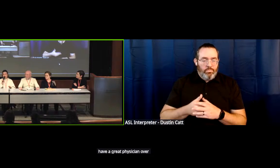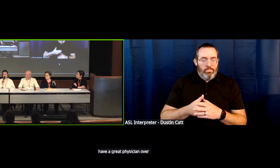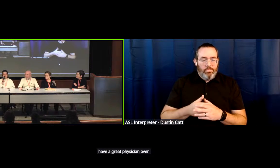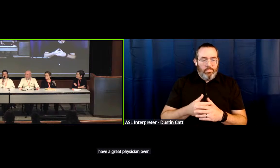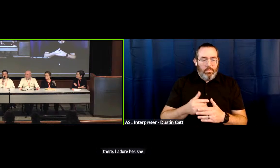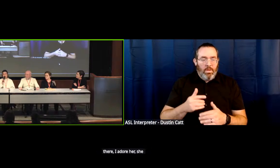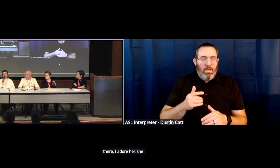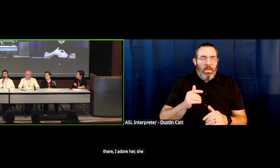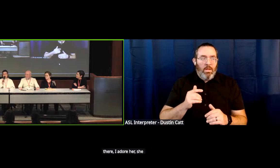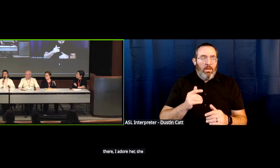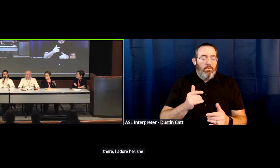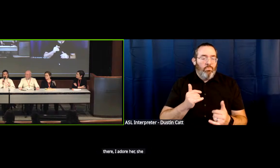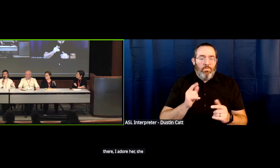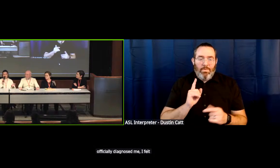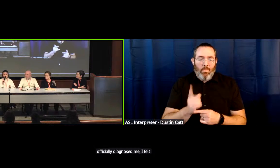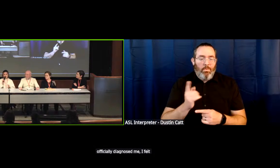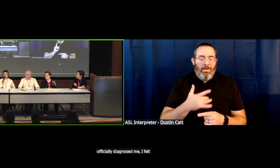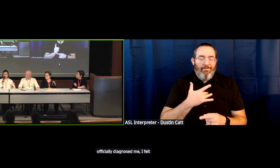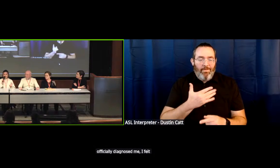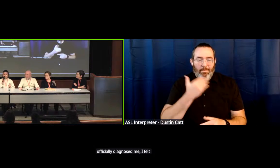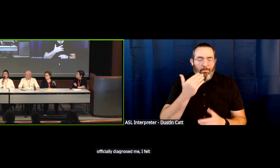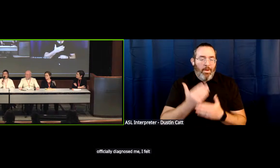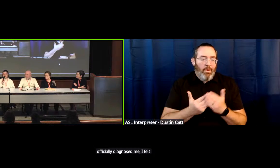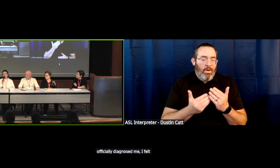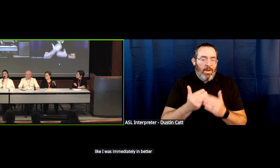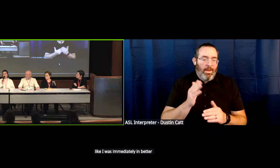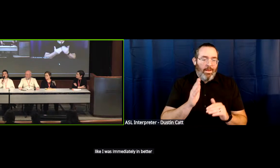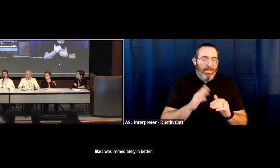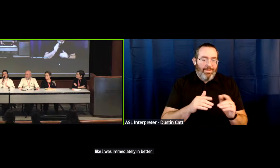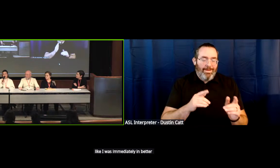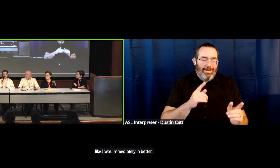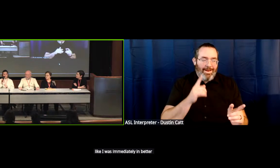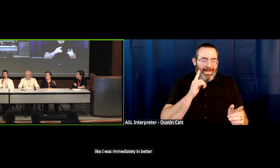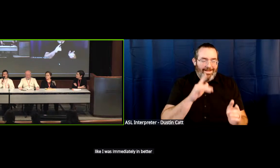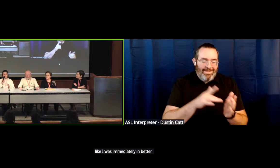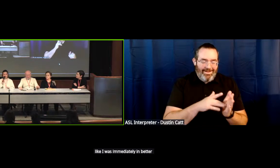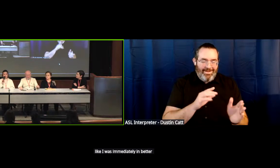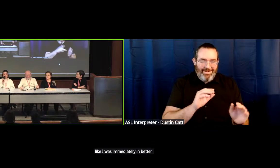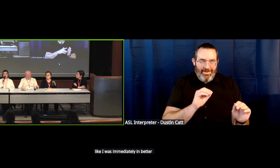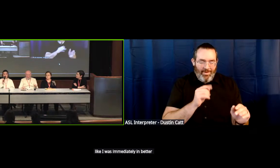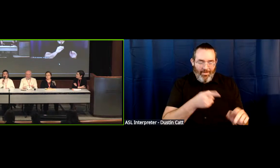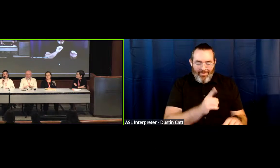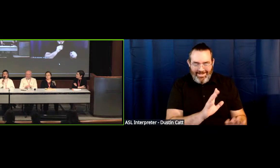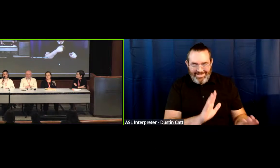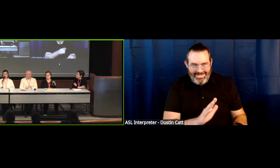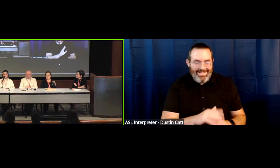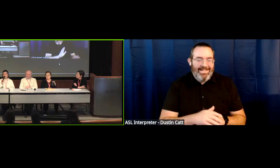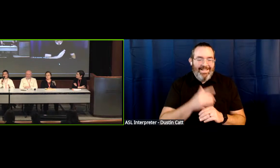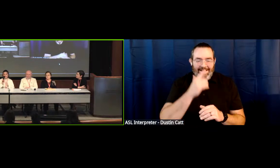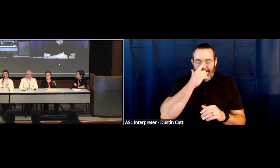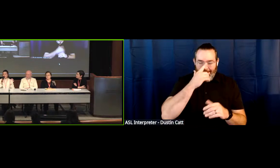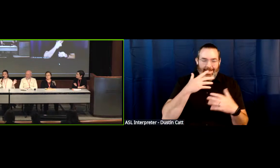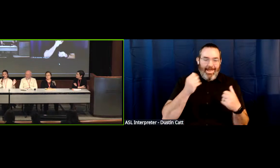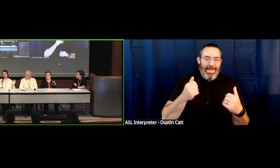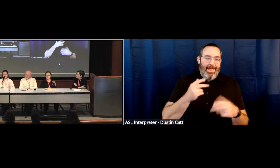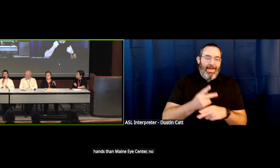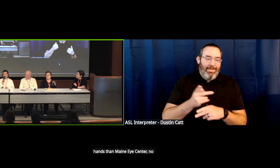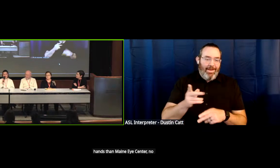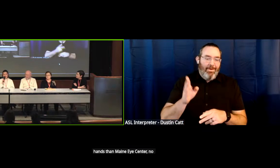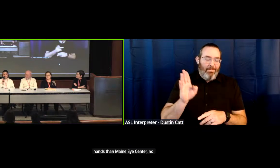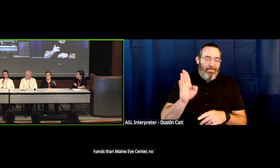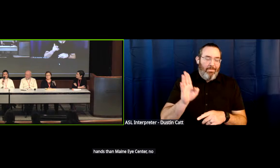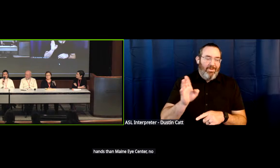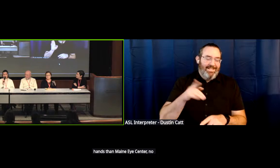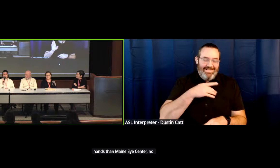better hands than Maine Eye Center. No offense to Maine. I just think that healthcare in Boston is unprecedented. It's just the best.